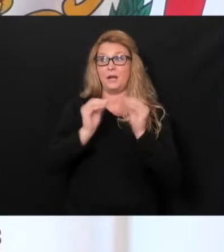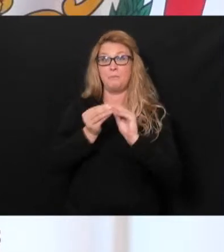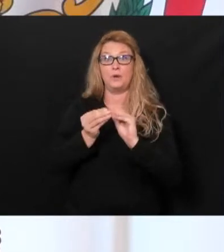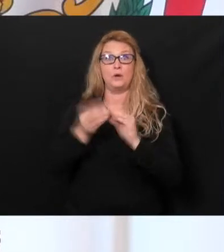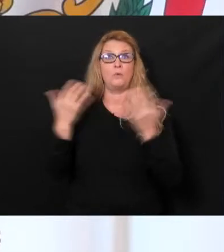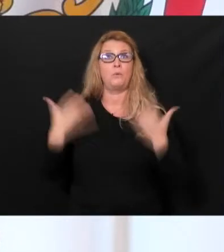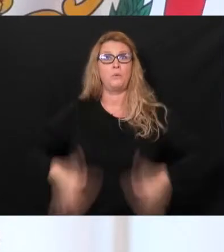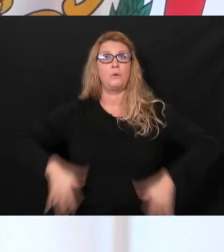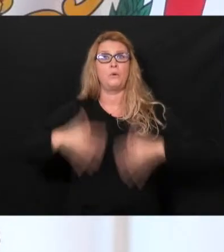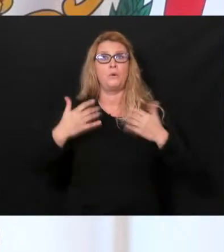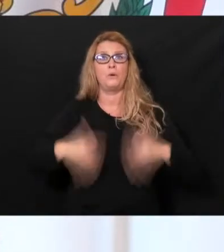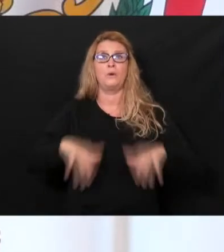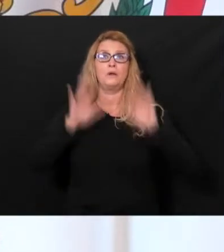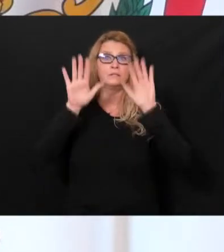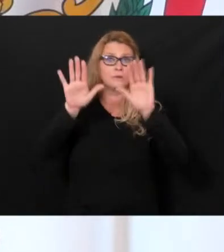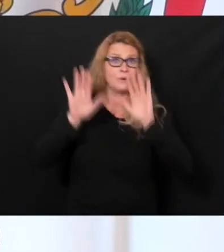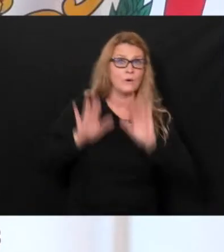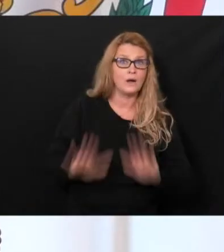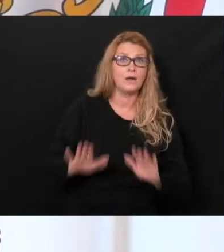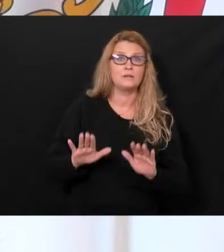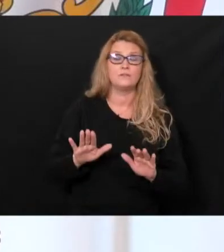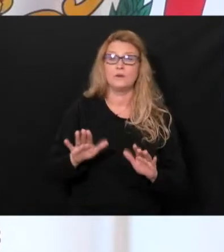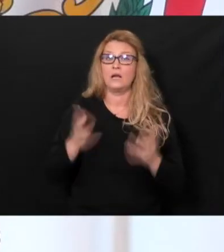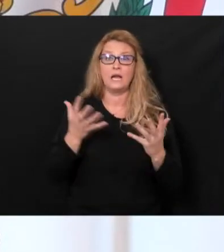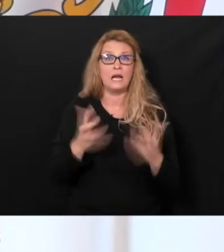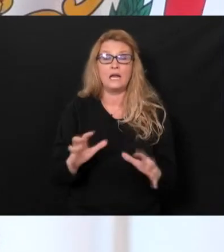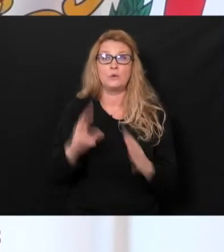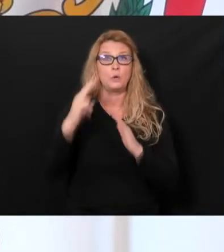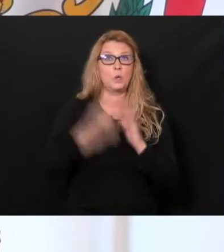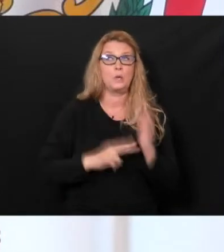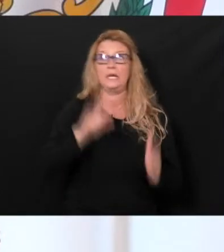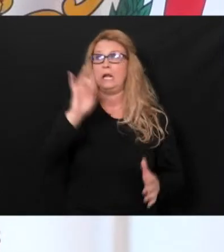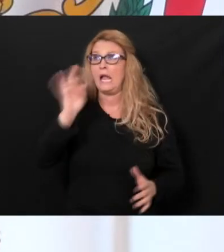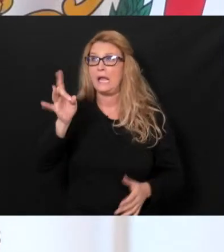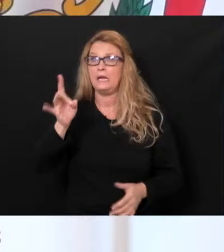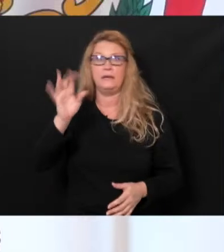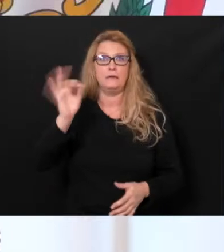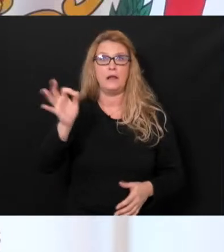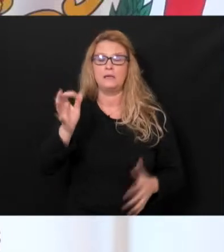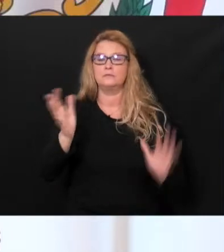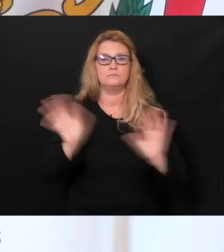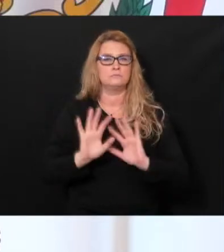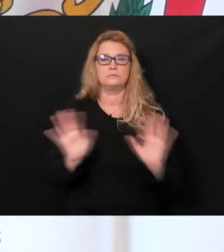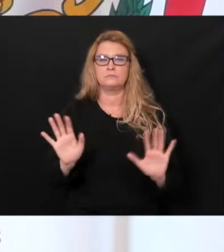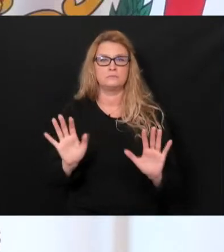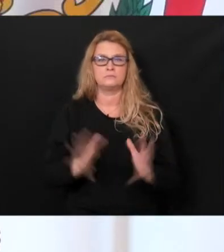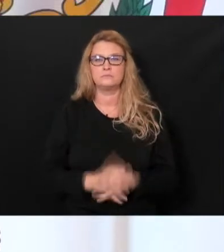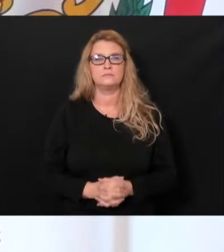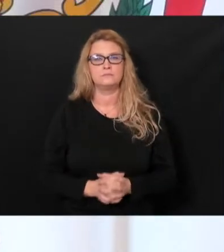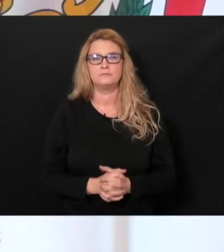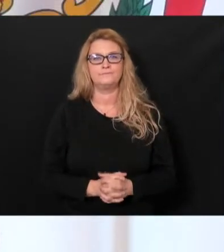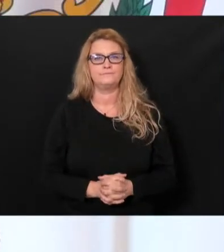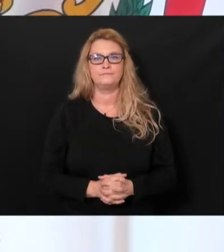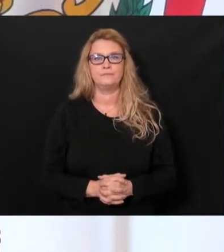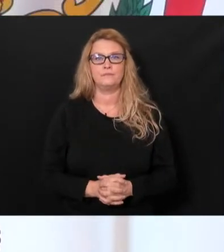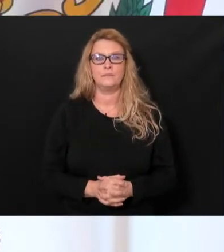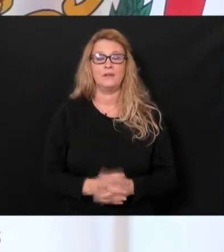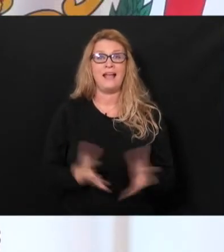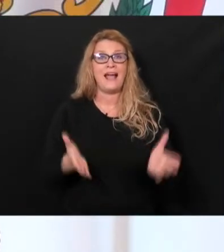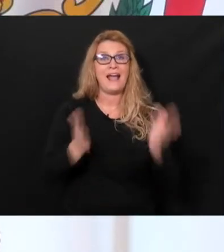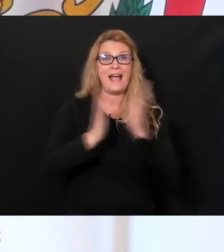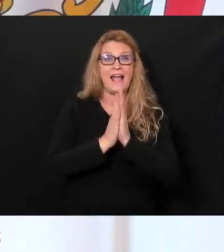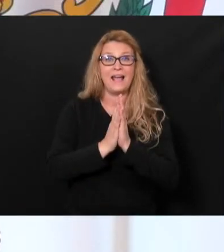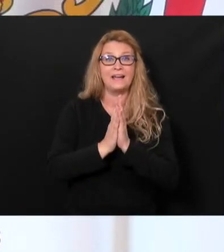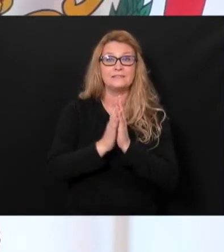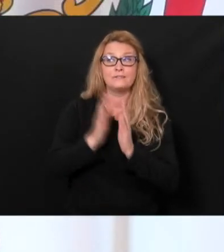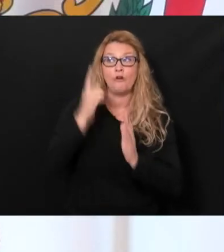here reading 80 great West Virginians that we've lost or more. So please, I ask for your